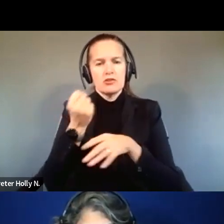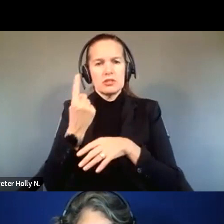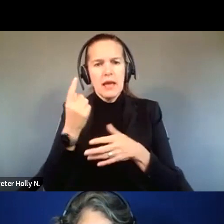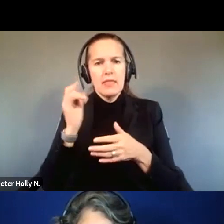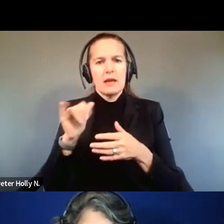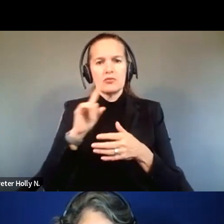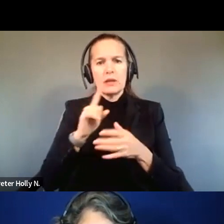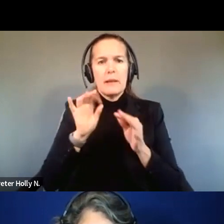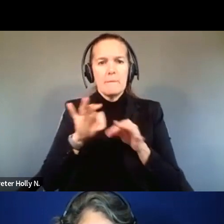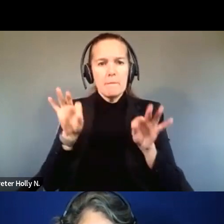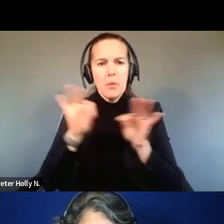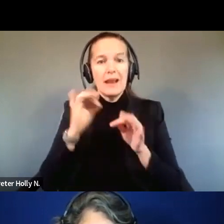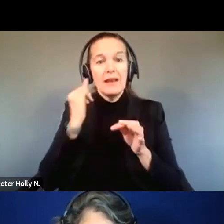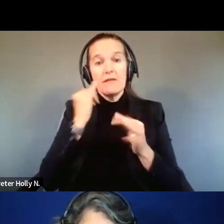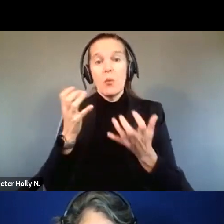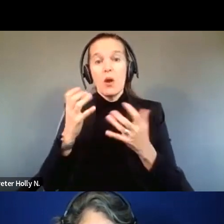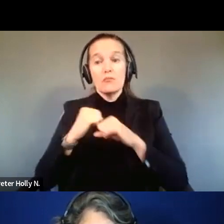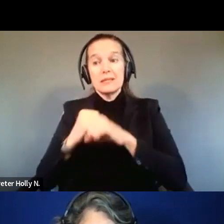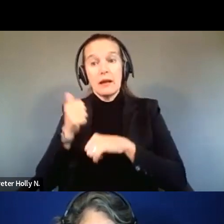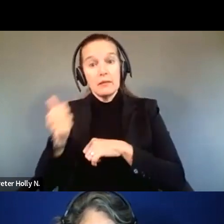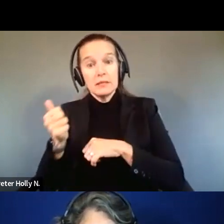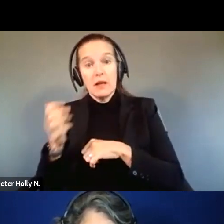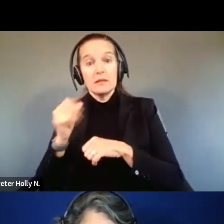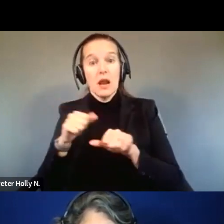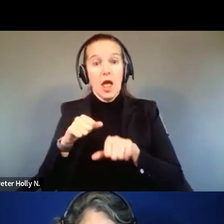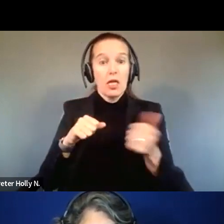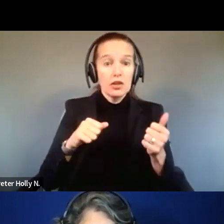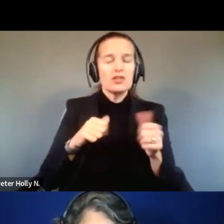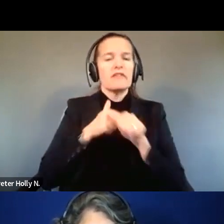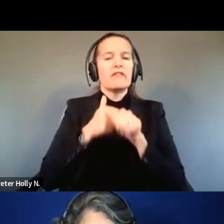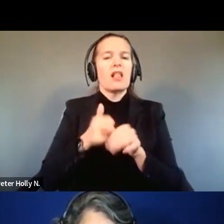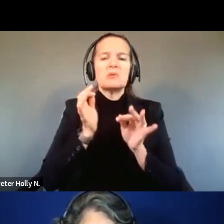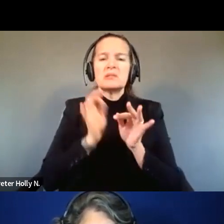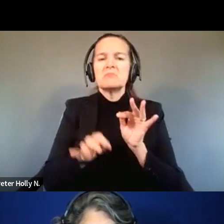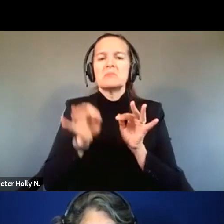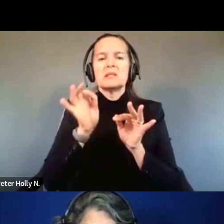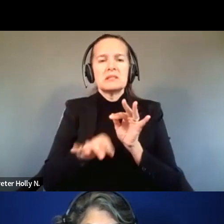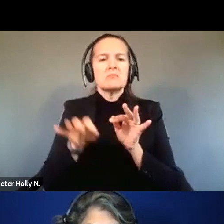it's really important, if they want to protect themselves and others, to follow these simple